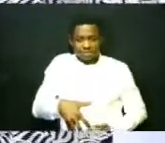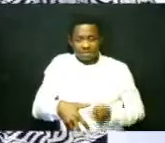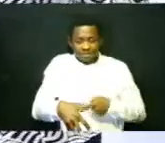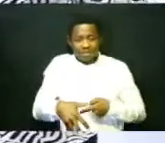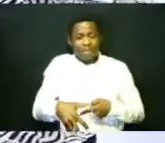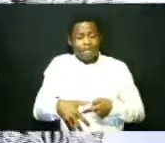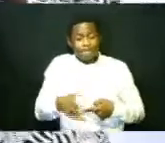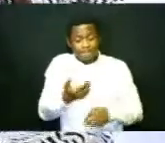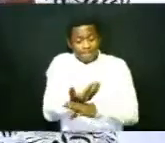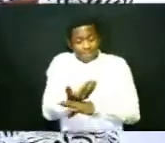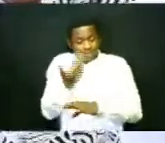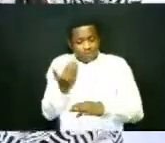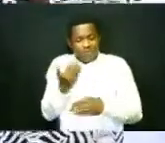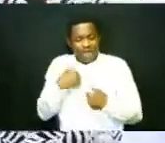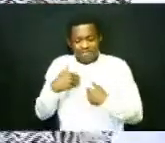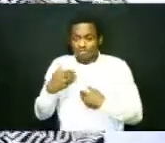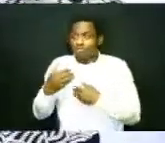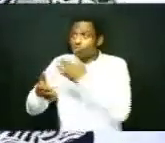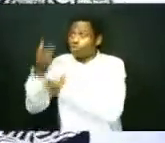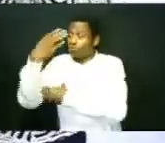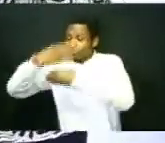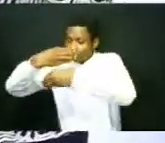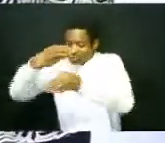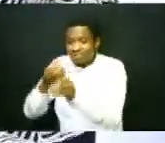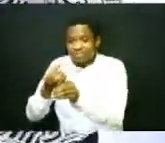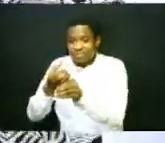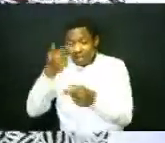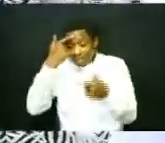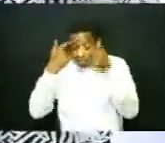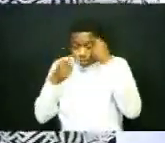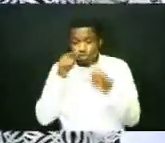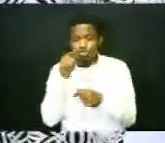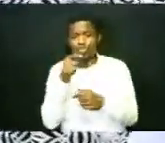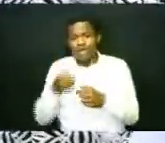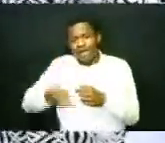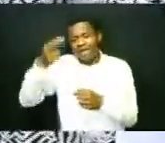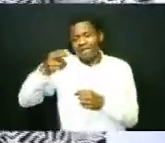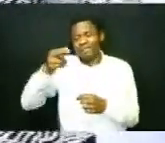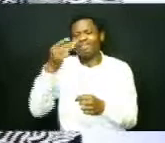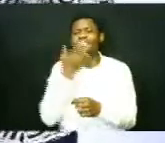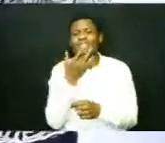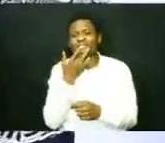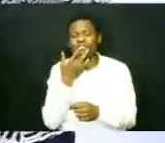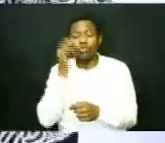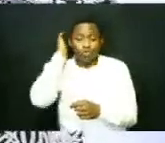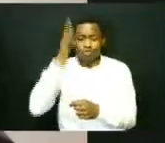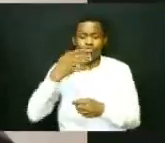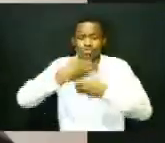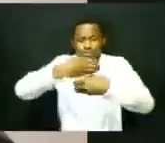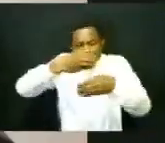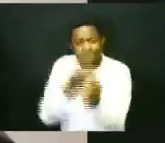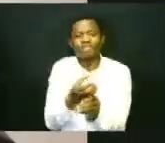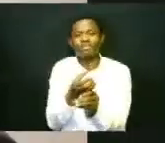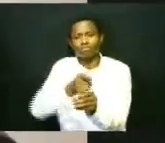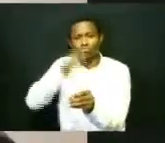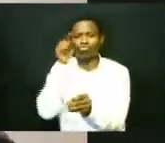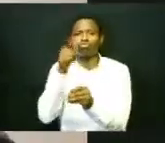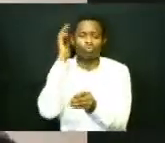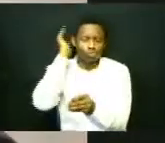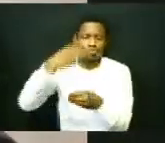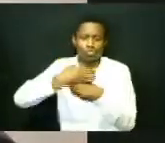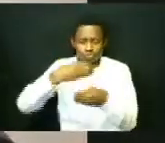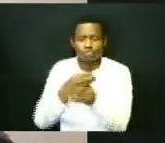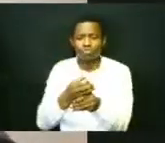creation. Amen. So because you are highly favored, you will create. Amen. You